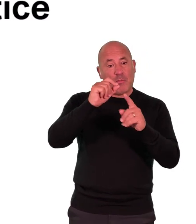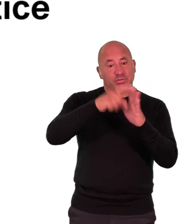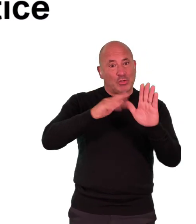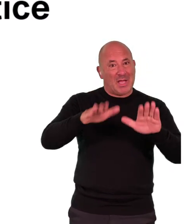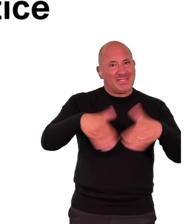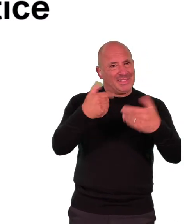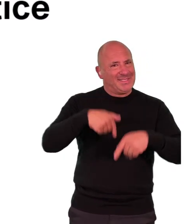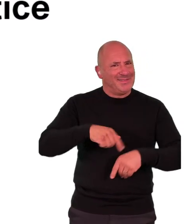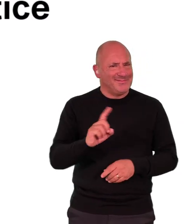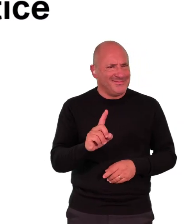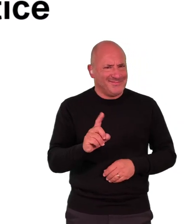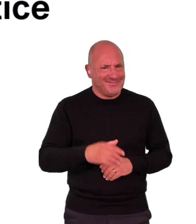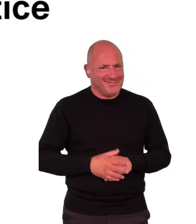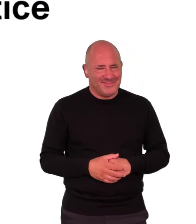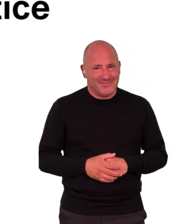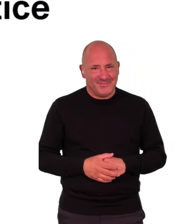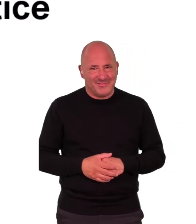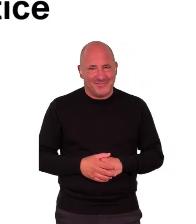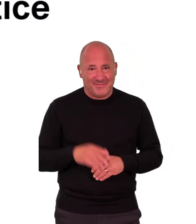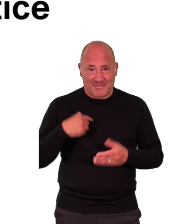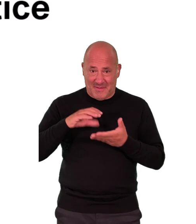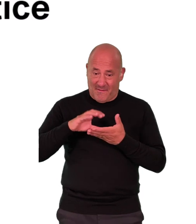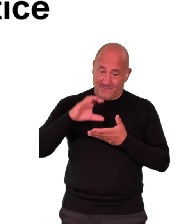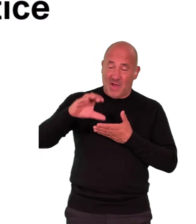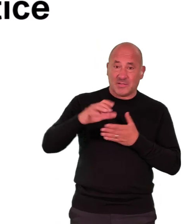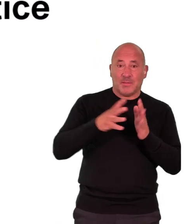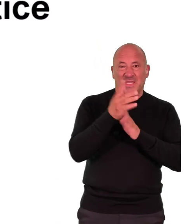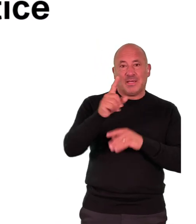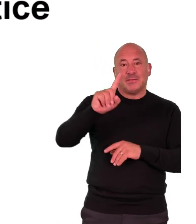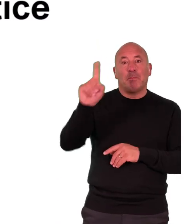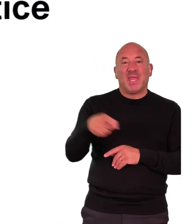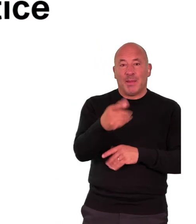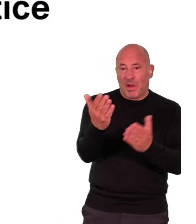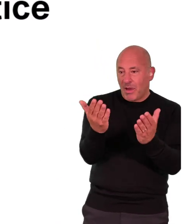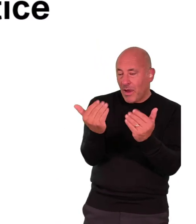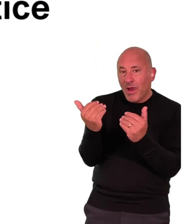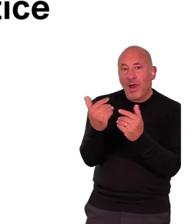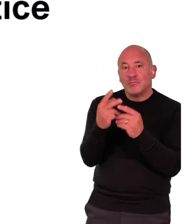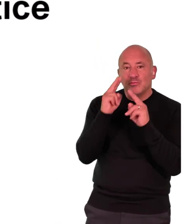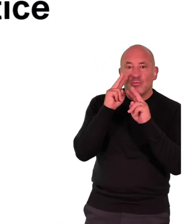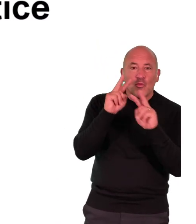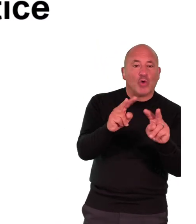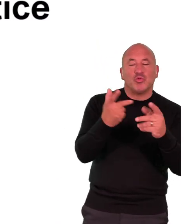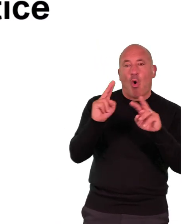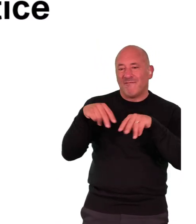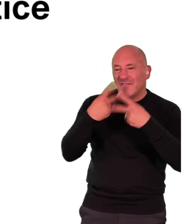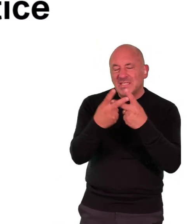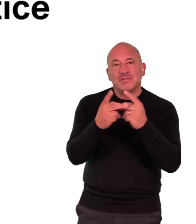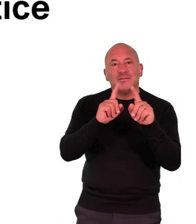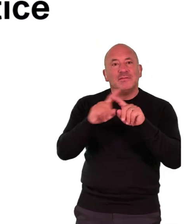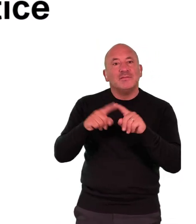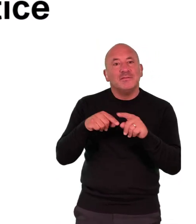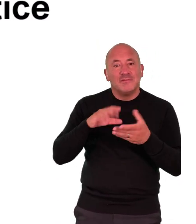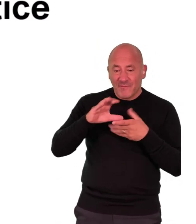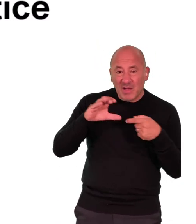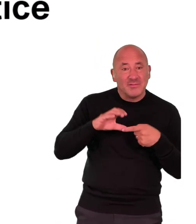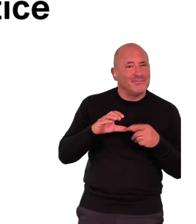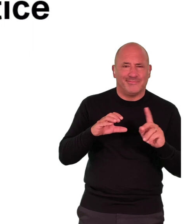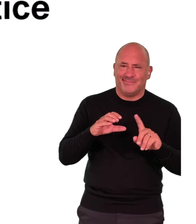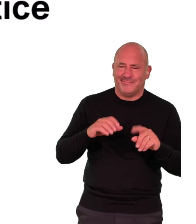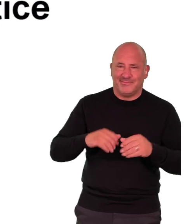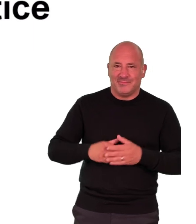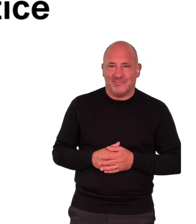DYCP is not a fund to support you to deliver a project. It's not a fund for engaging people, for